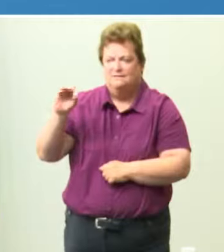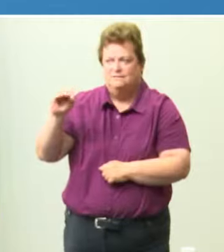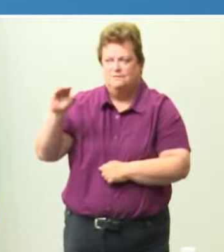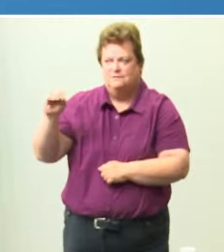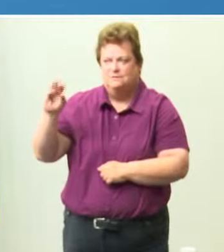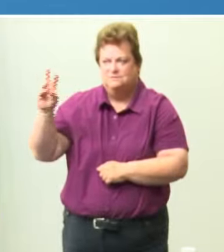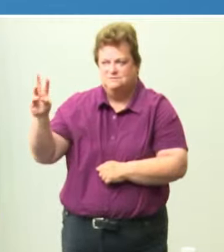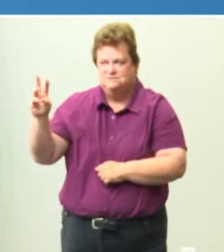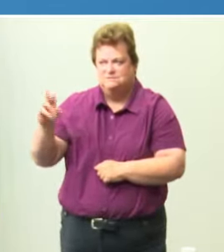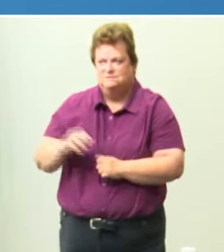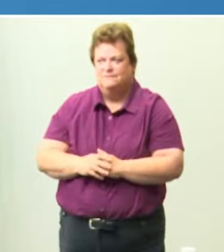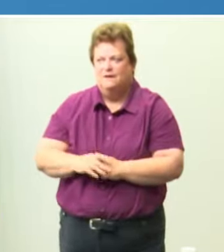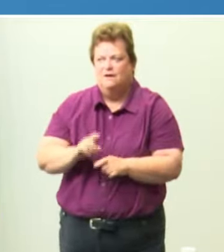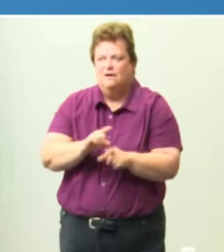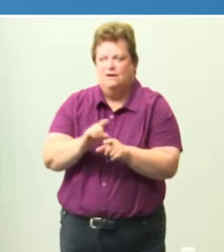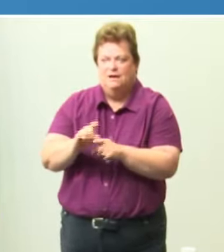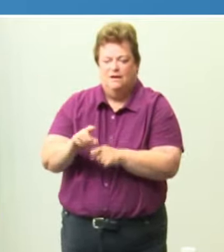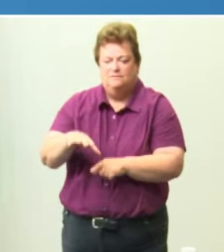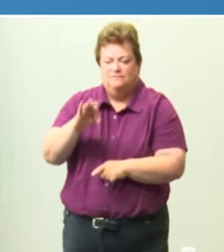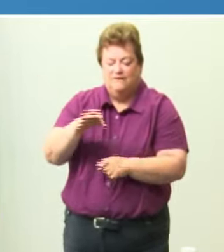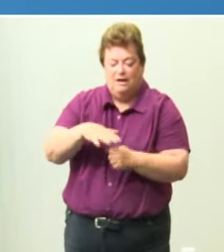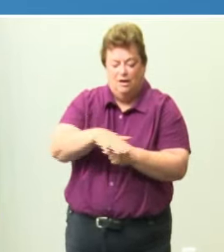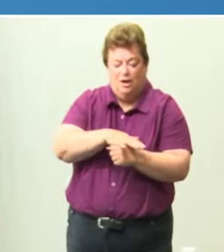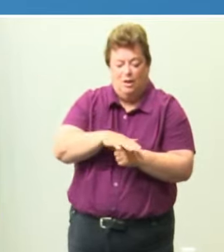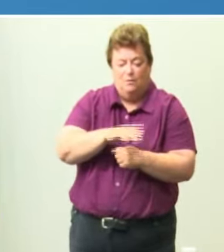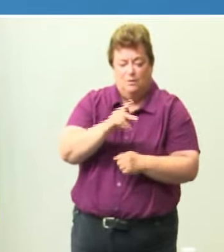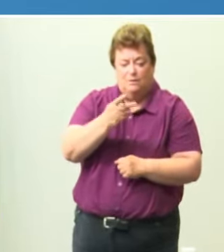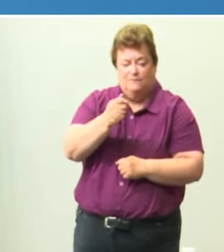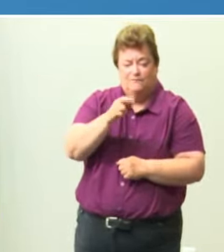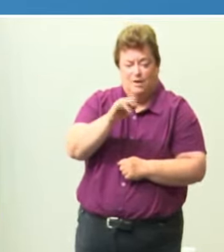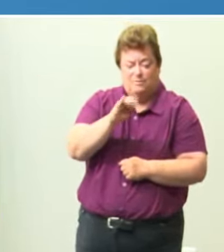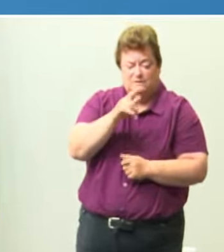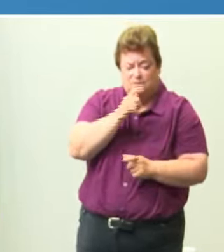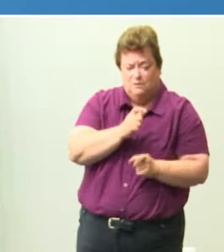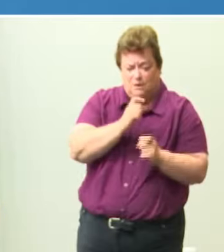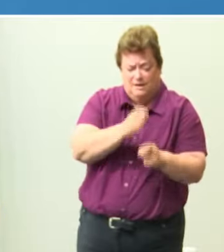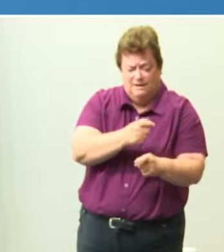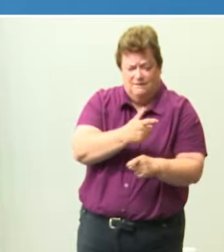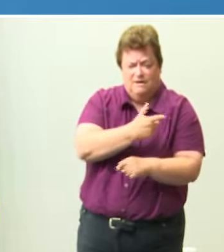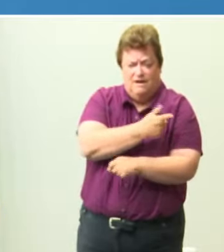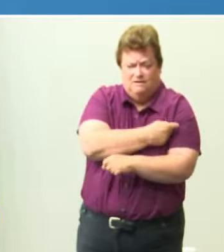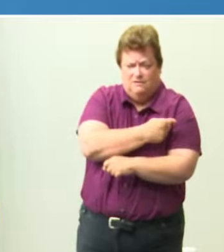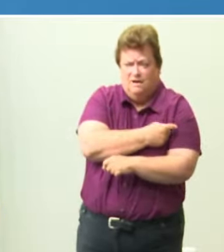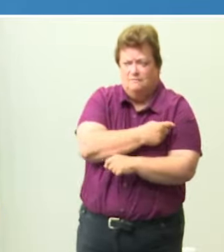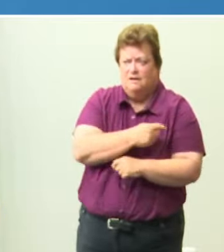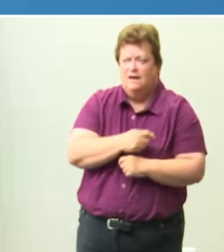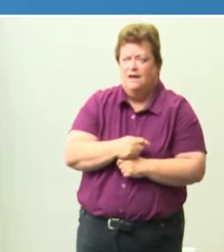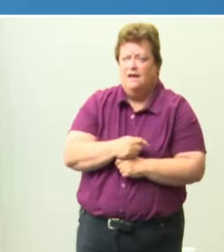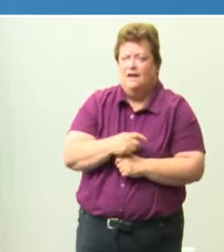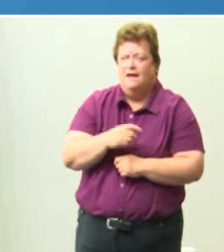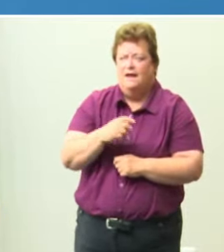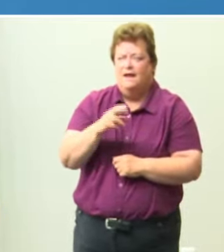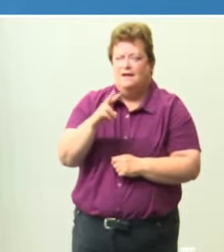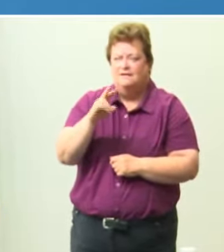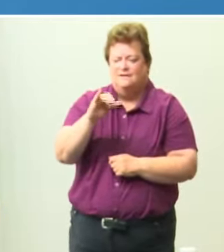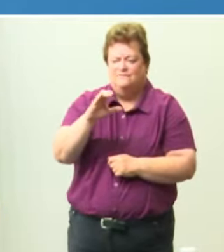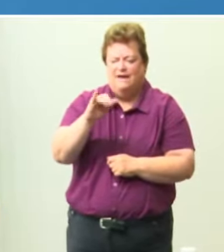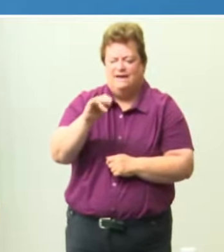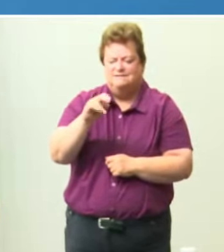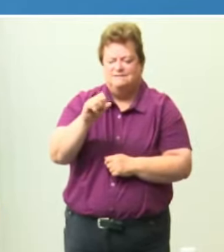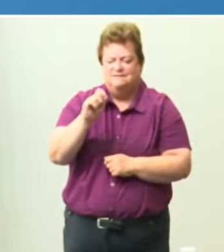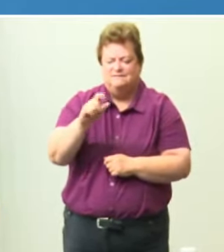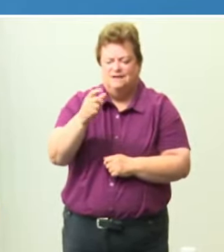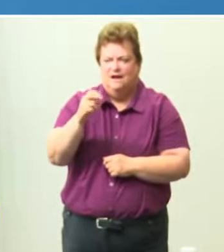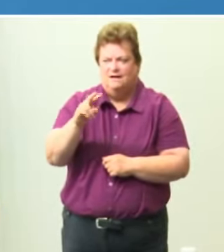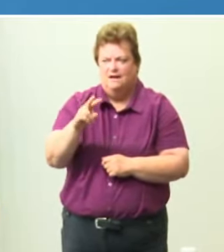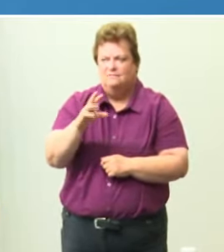402-441-8006. You can also find local pharmacies offering vaccinations at vaccines.gov or by texting your zip